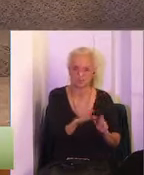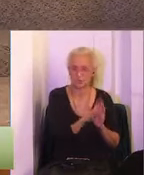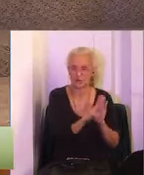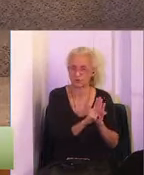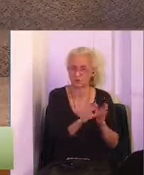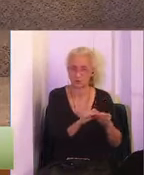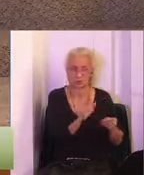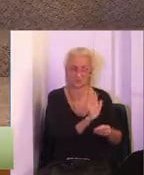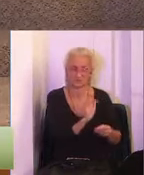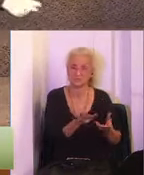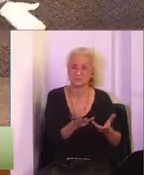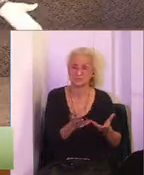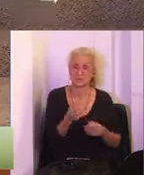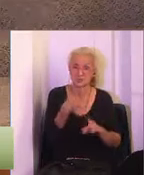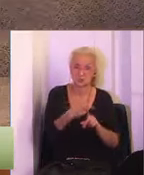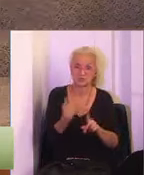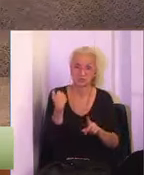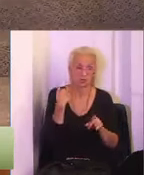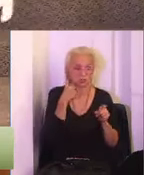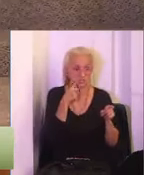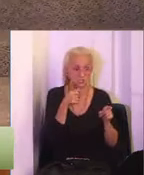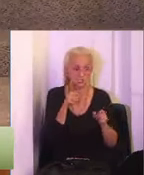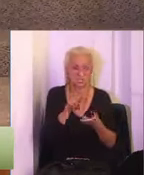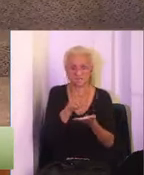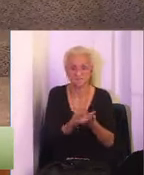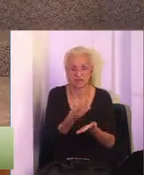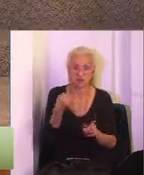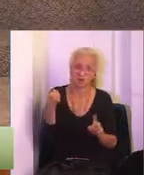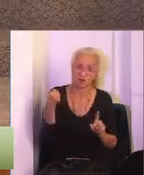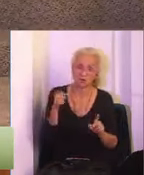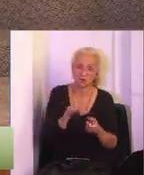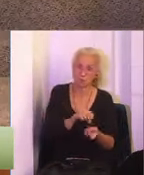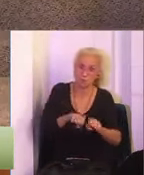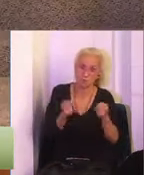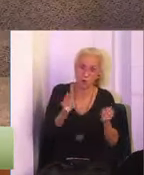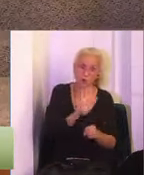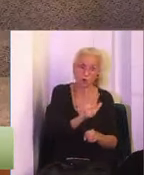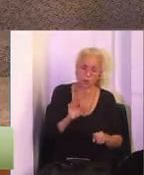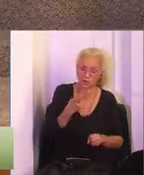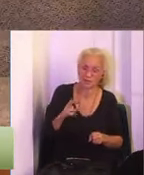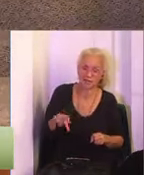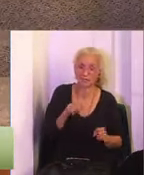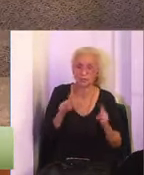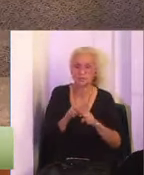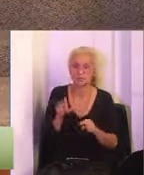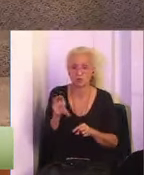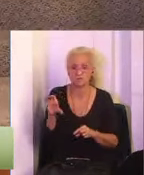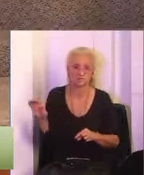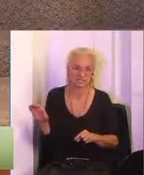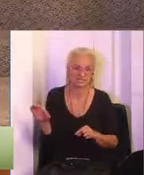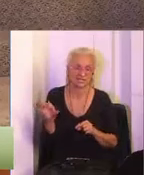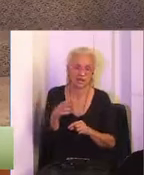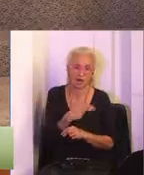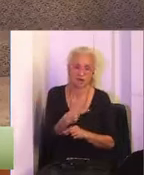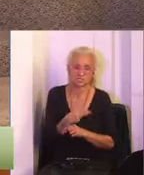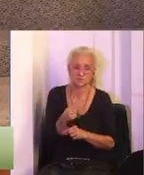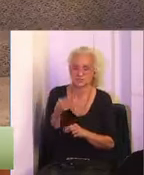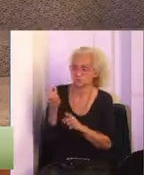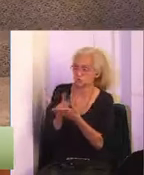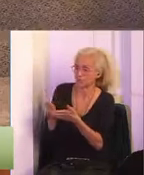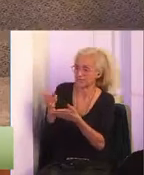is, 2 months ago, she fell, broke a hip, went to Culver City Hospital, 2 weeks